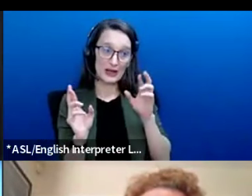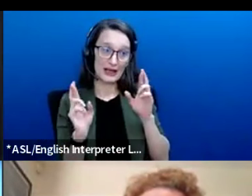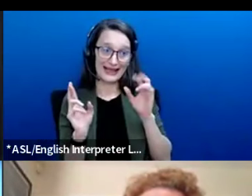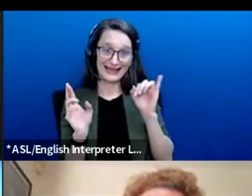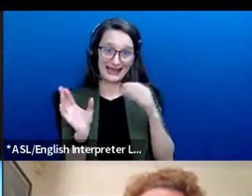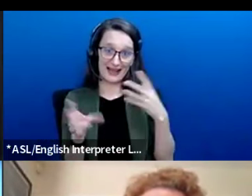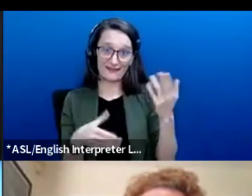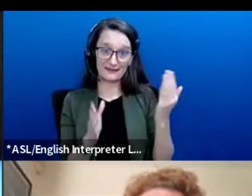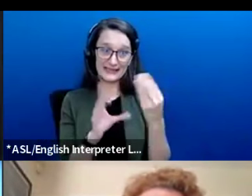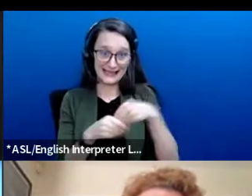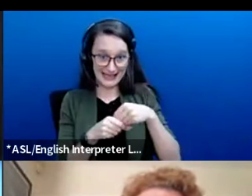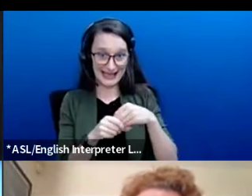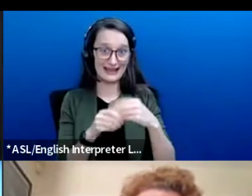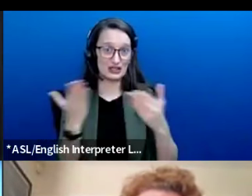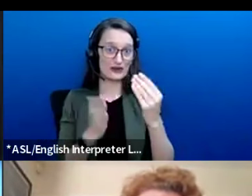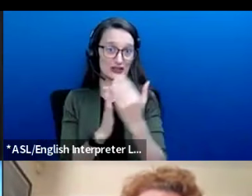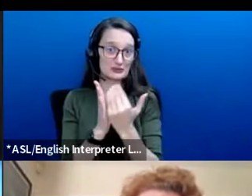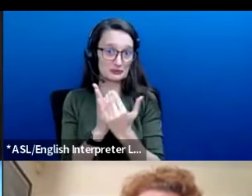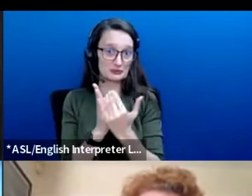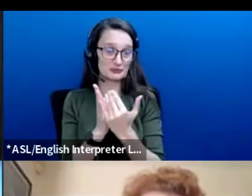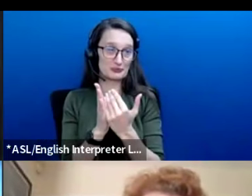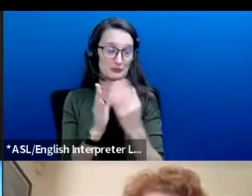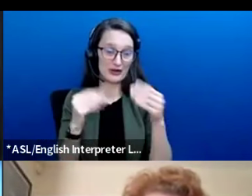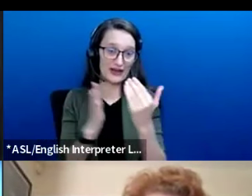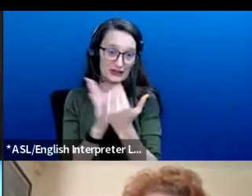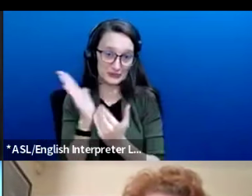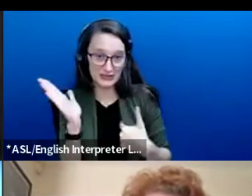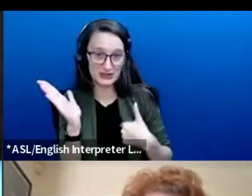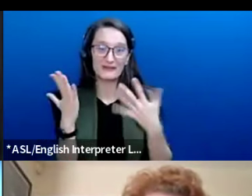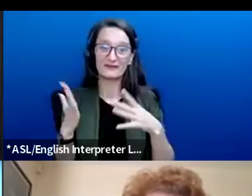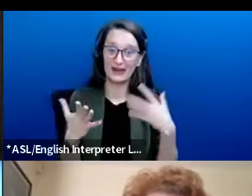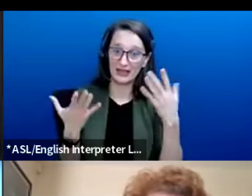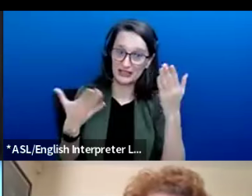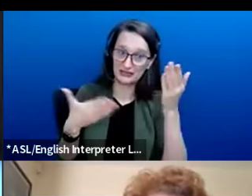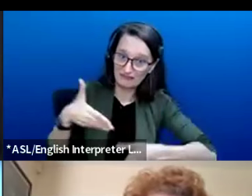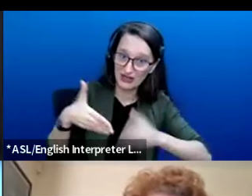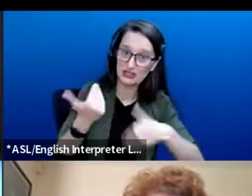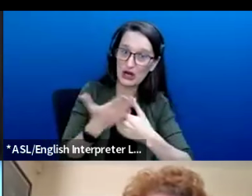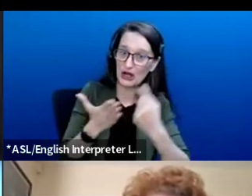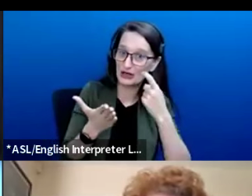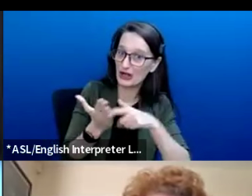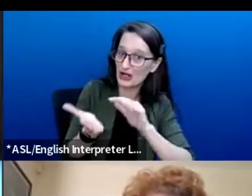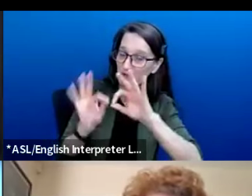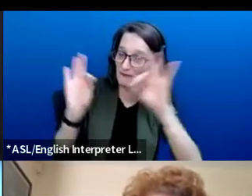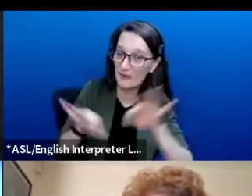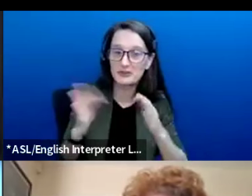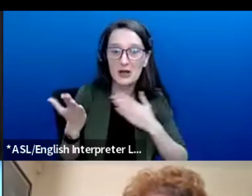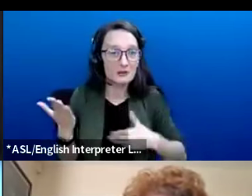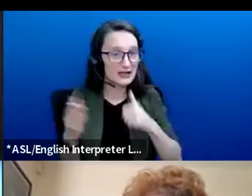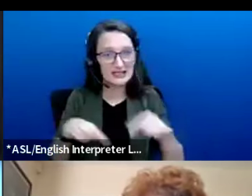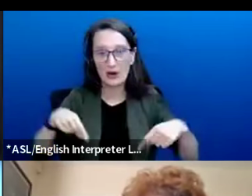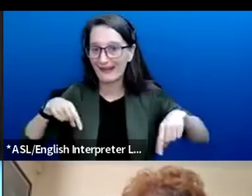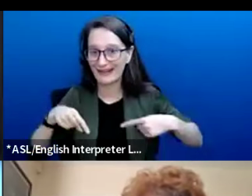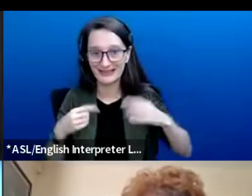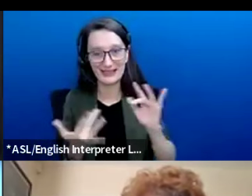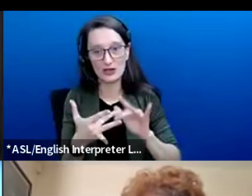sure, all done your service acknowledgement forms. If you have any questions, please don't hesitate to reach out to your specialists. We're really going to try to focus on